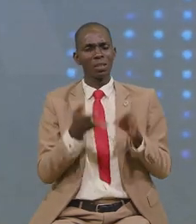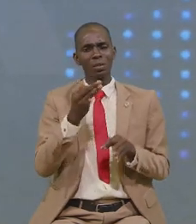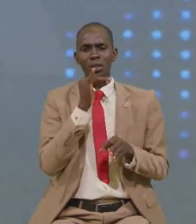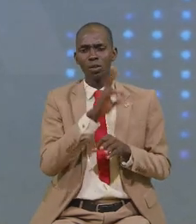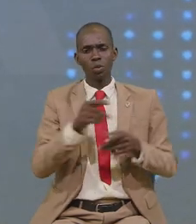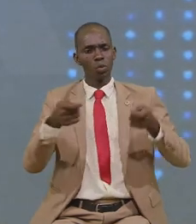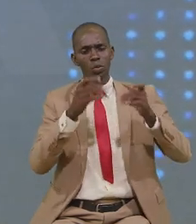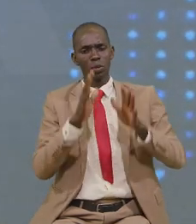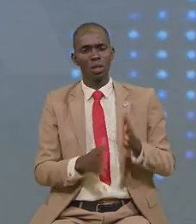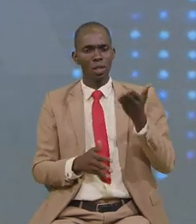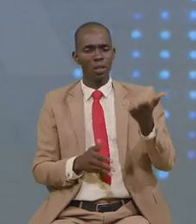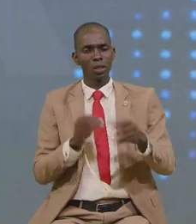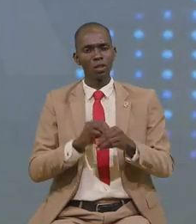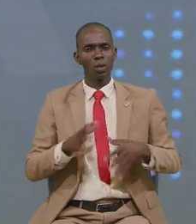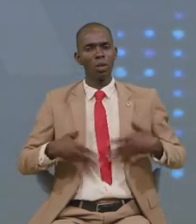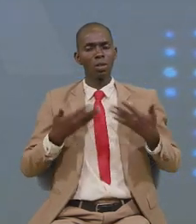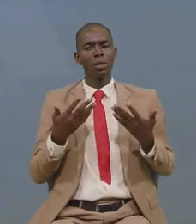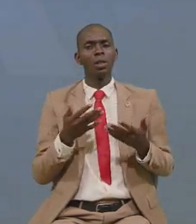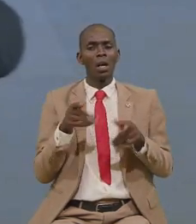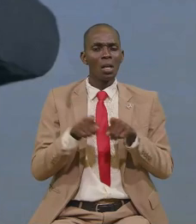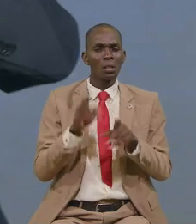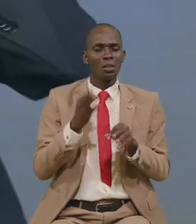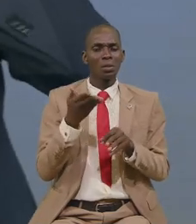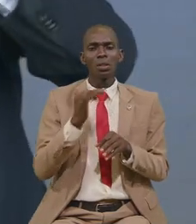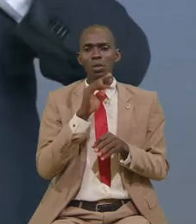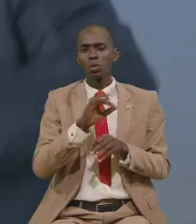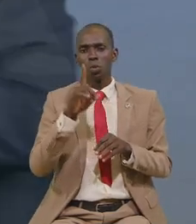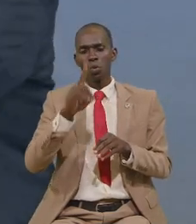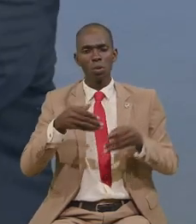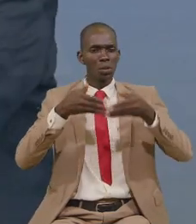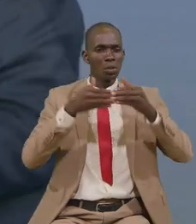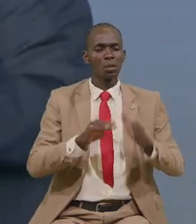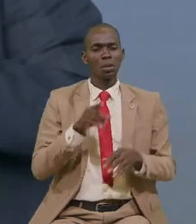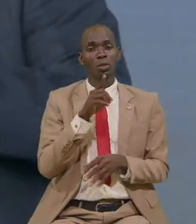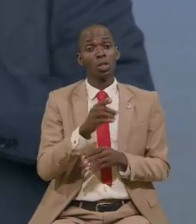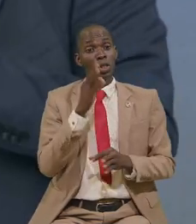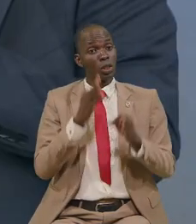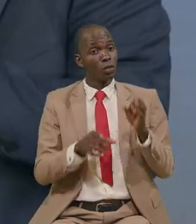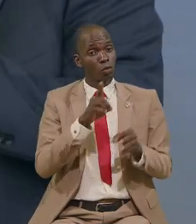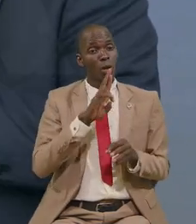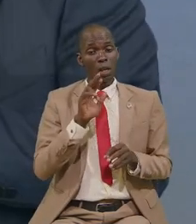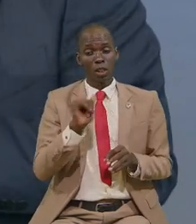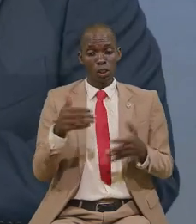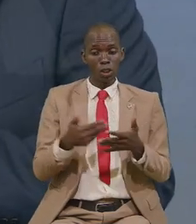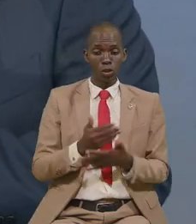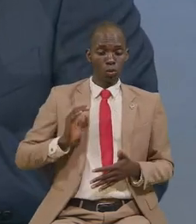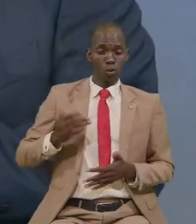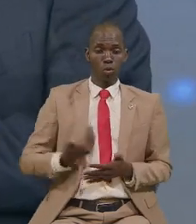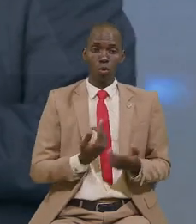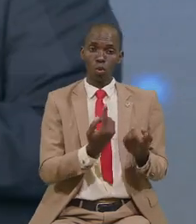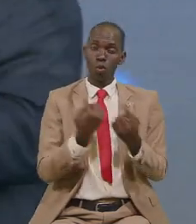controller, as if there's no director of your life? If you are a soul, come to Christ, he must